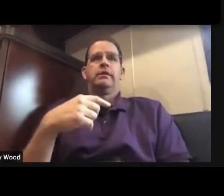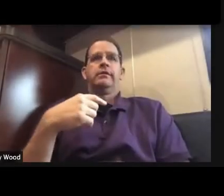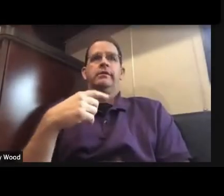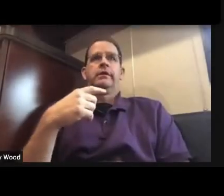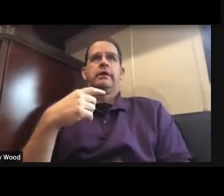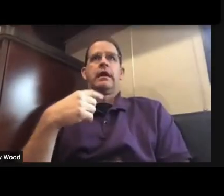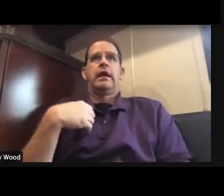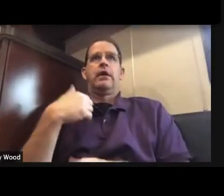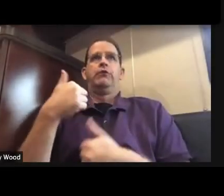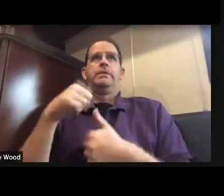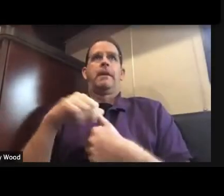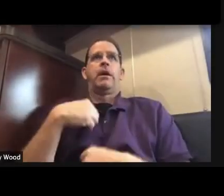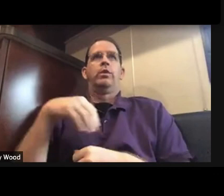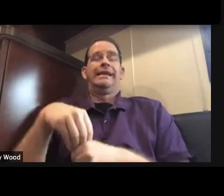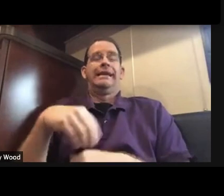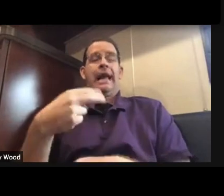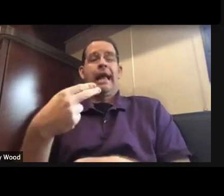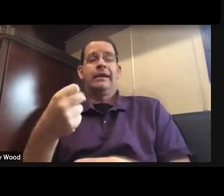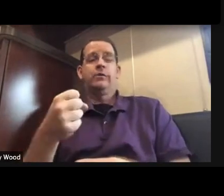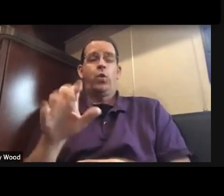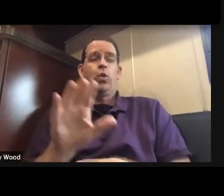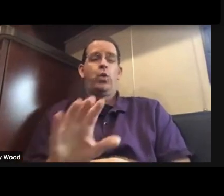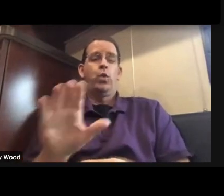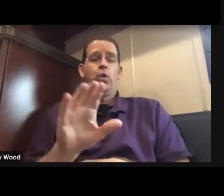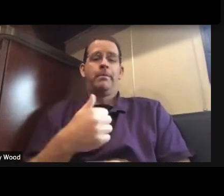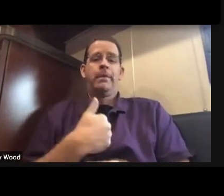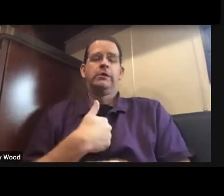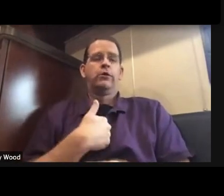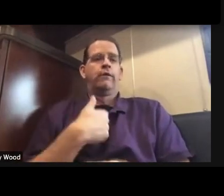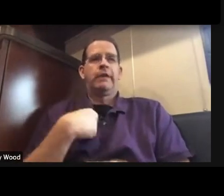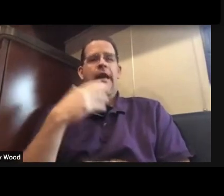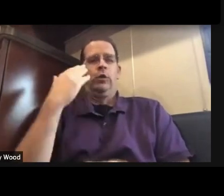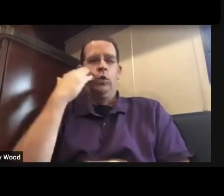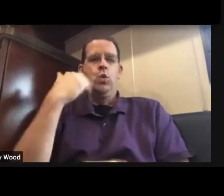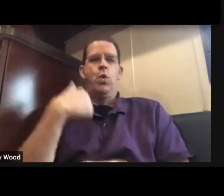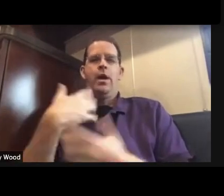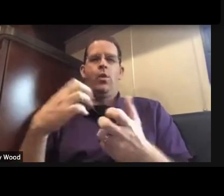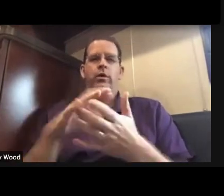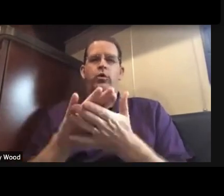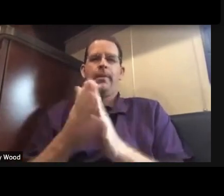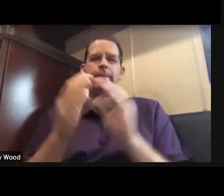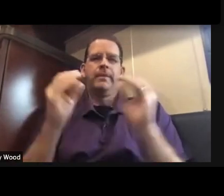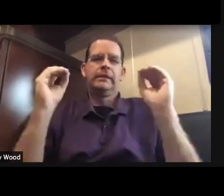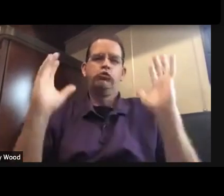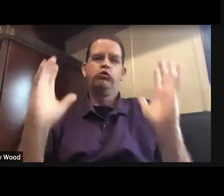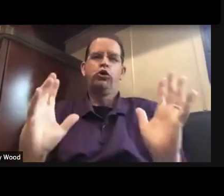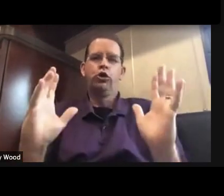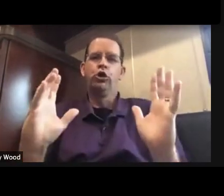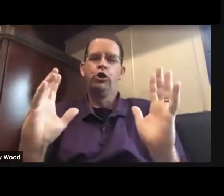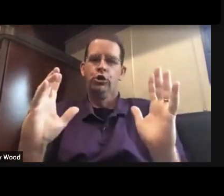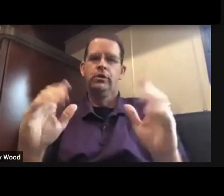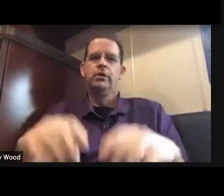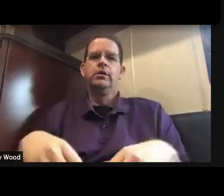children. But really, I remember, I guess it was around high school time, I knew I wanted to become a teacher.